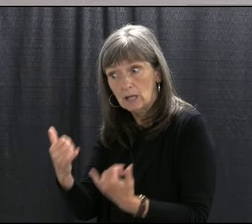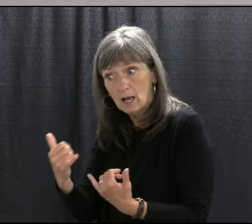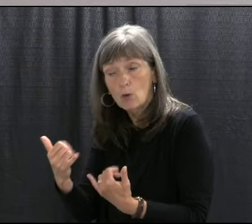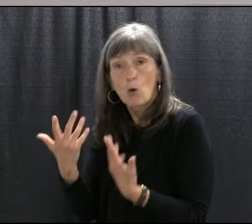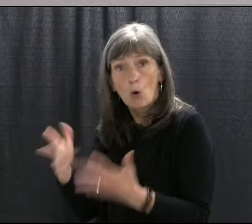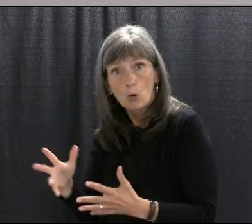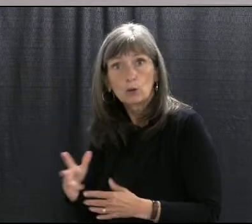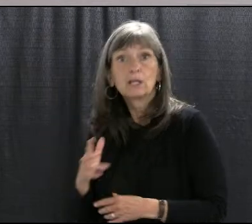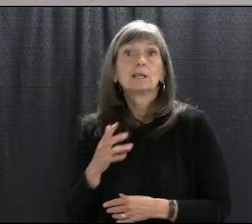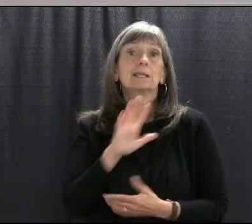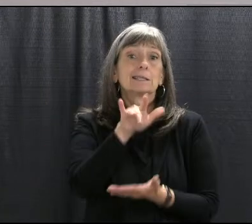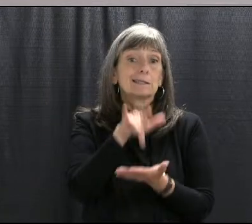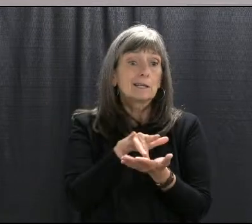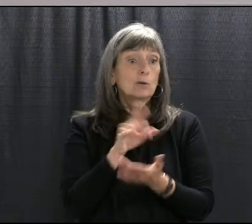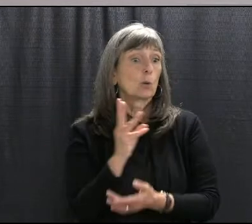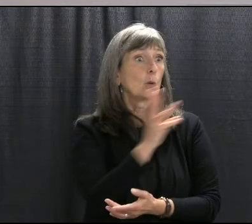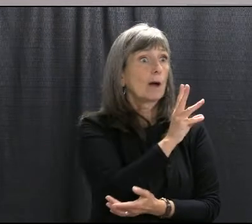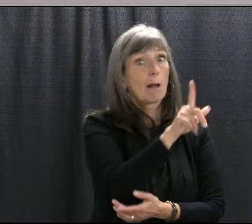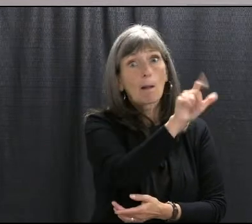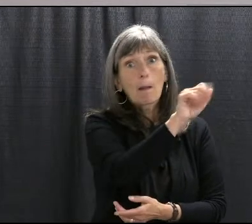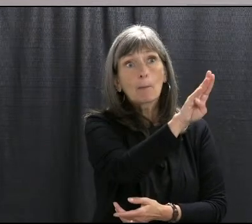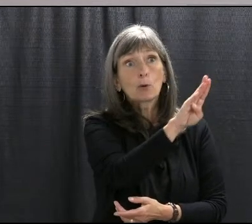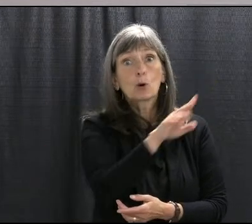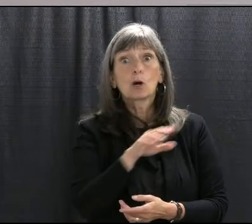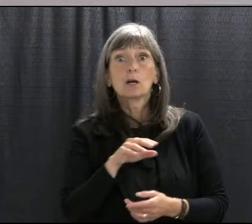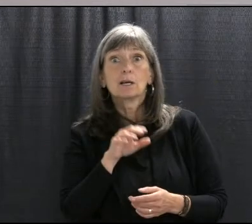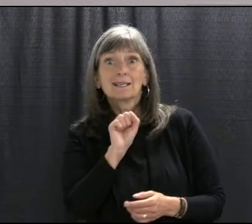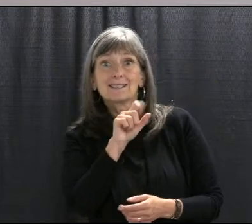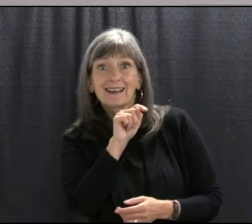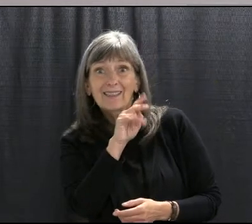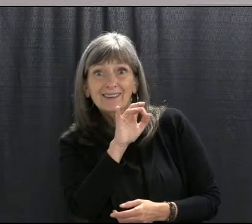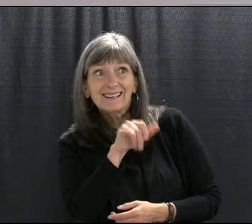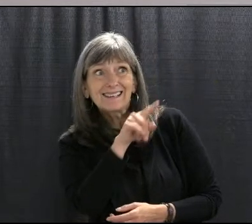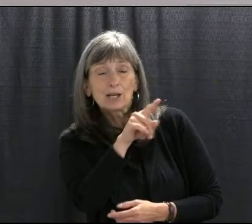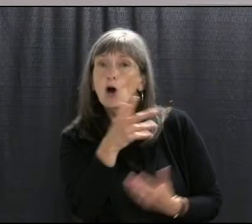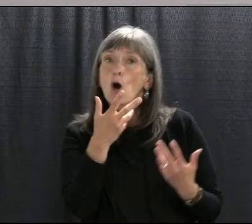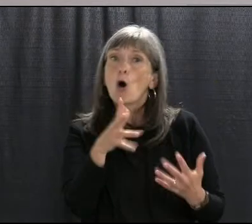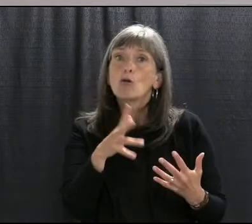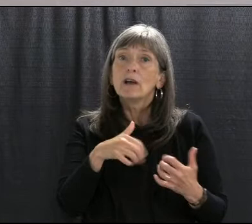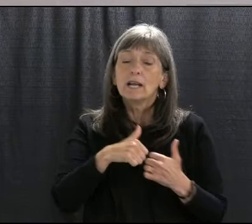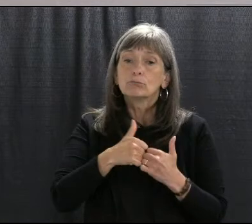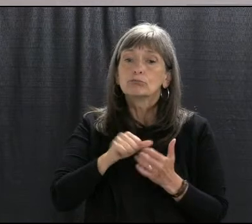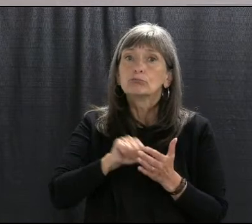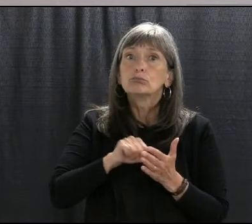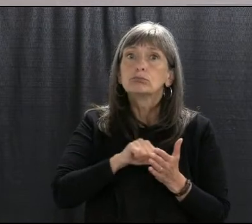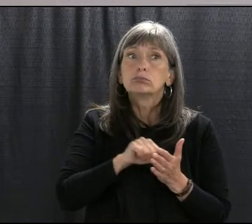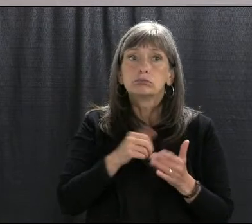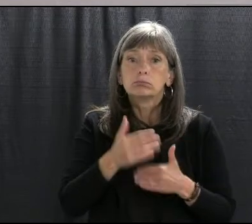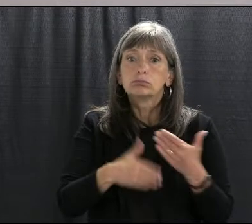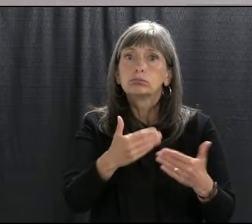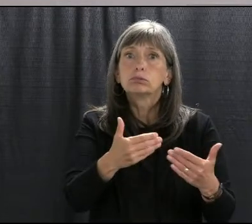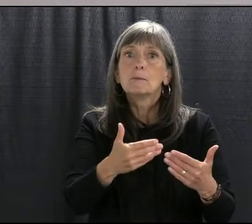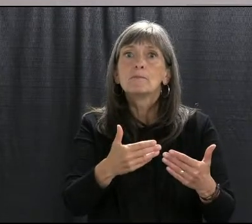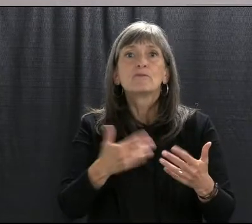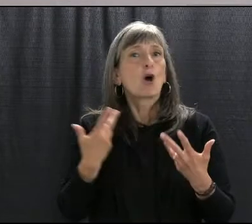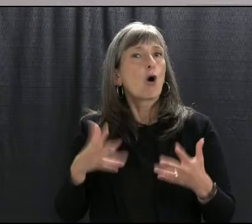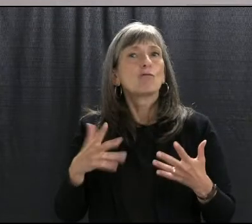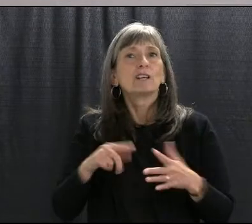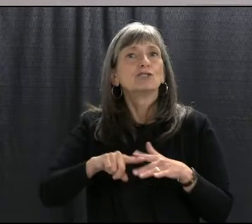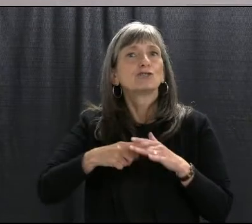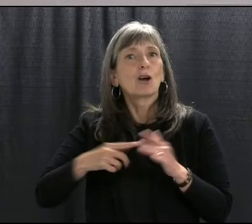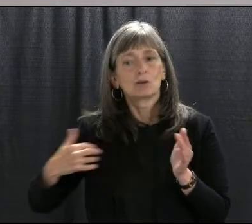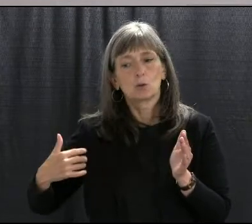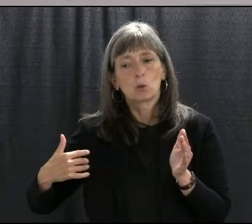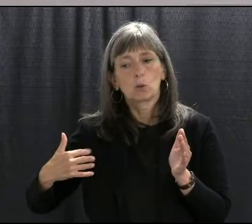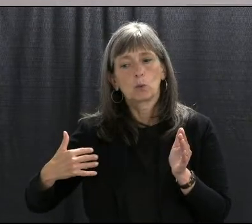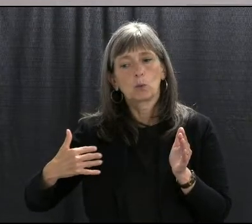in central Newfoundland and Western and Labrador and in St. Anthony, those are already starting to take a chunk. It's going to take some